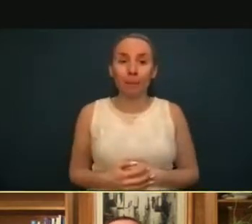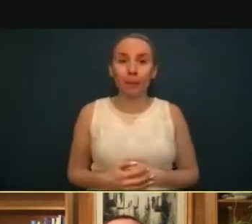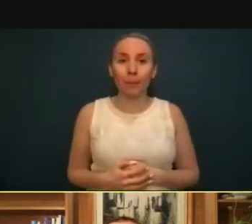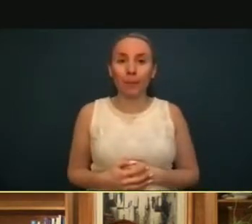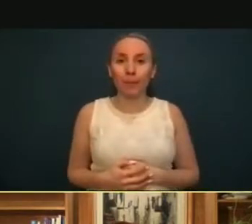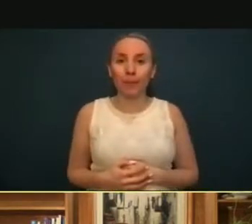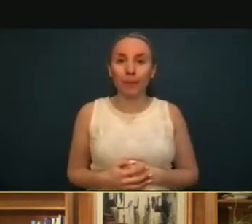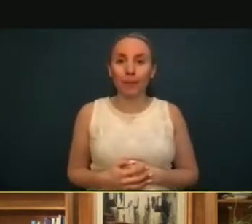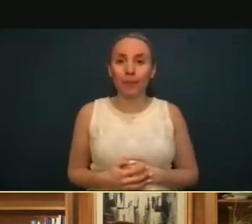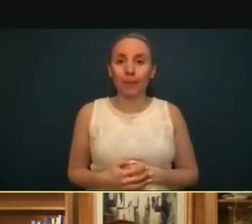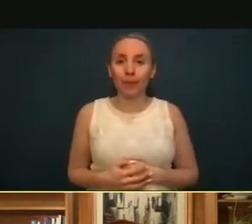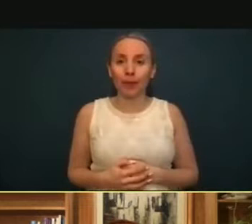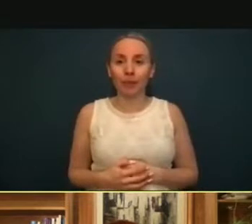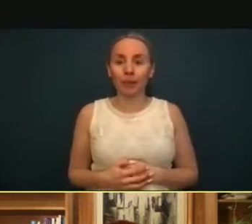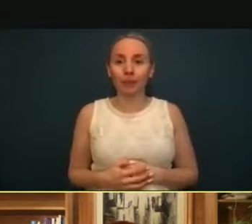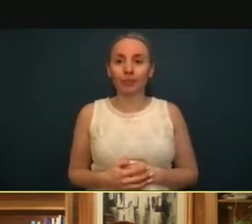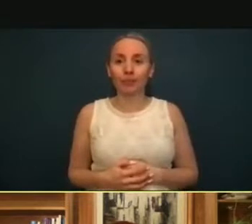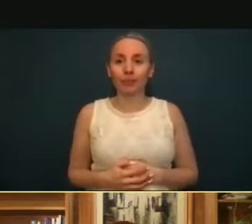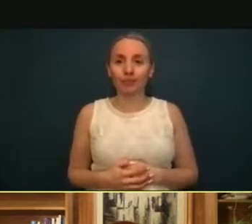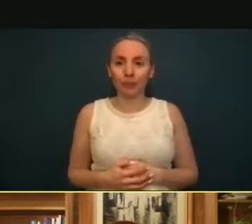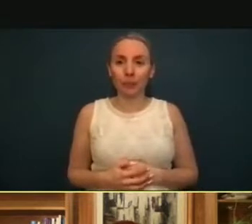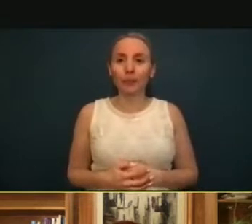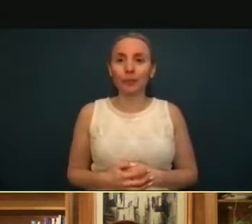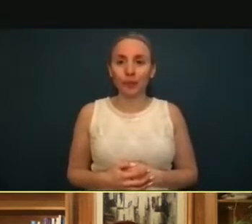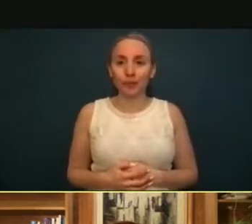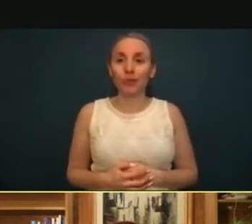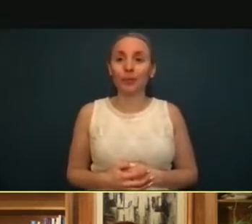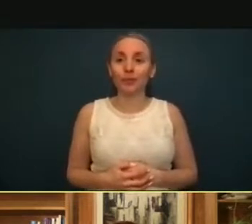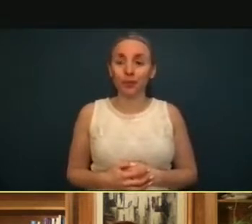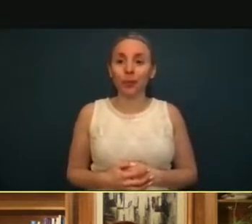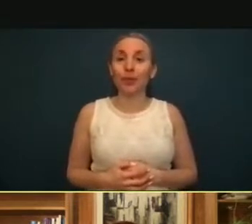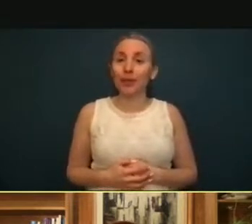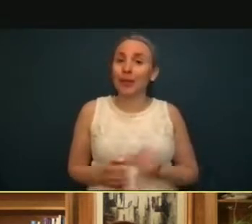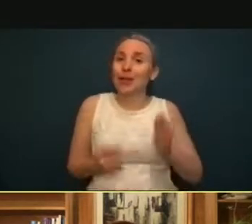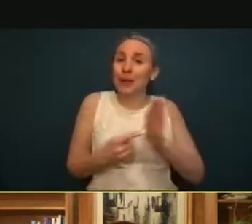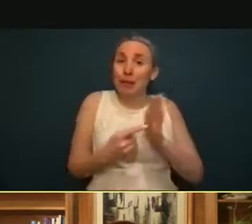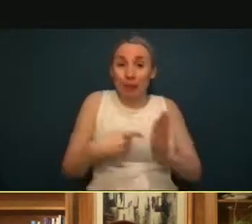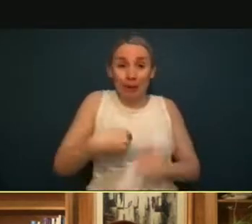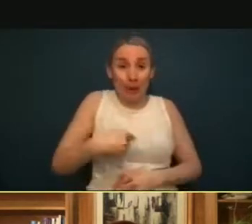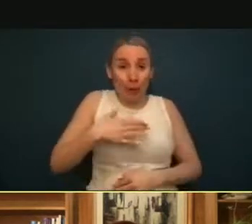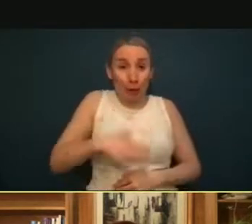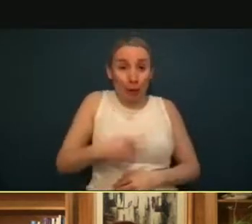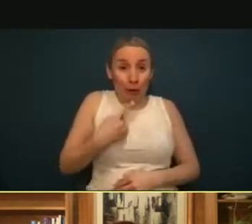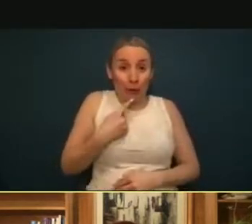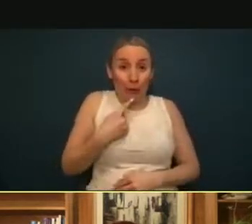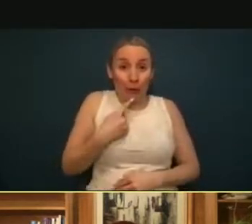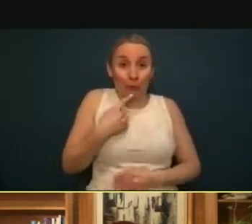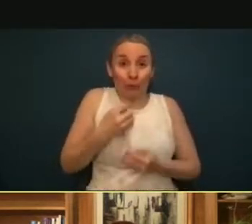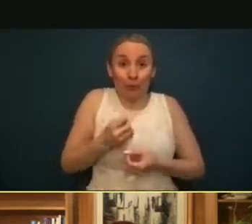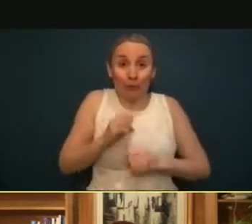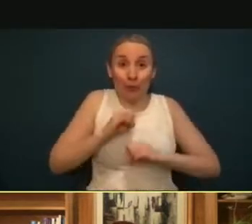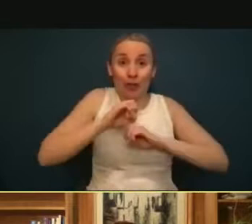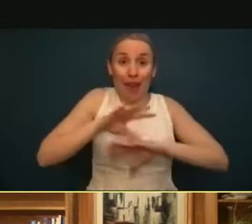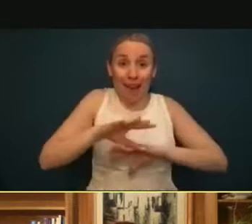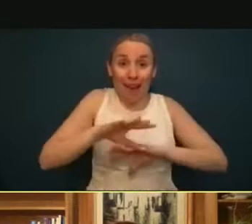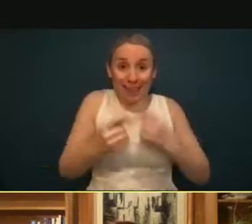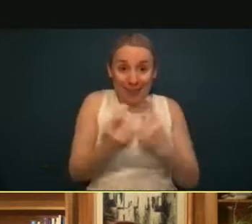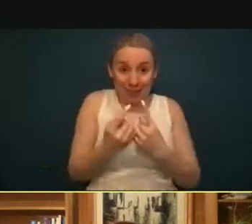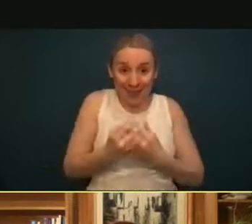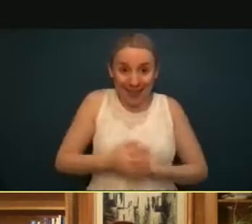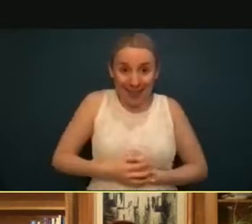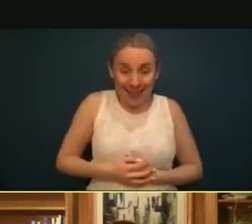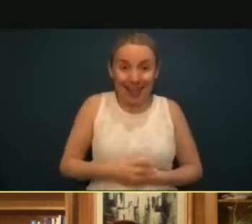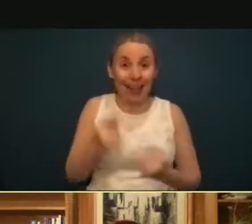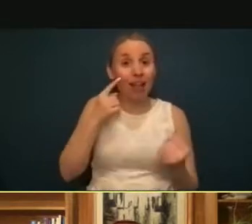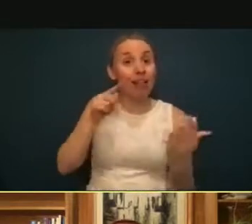I did something, and I think it's important to share actually, because I think it's an actual barrier in itself. But I read that